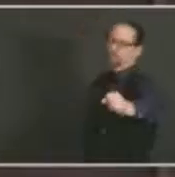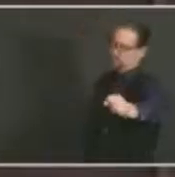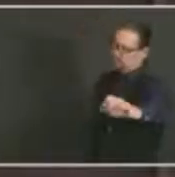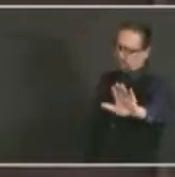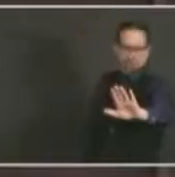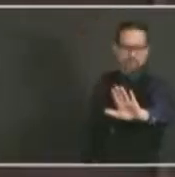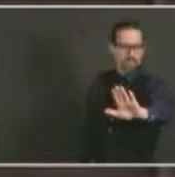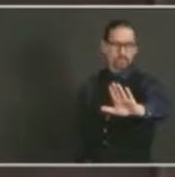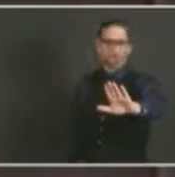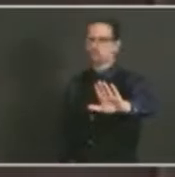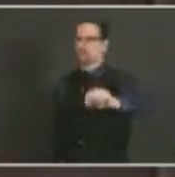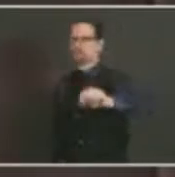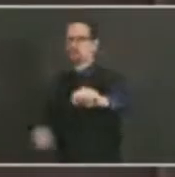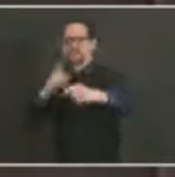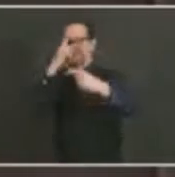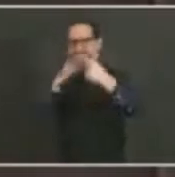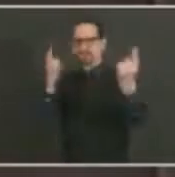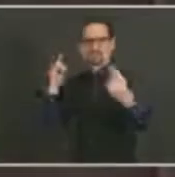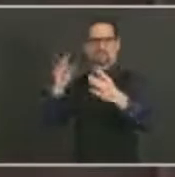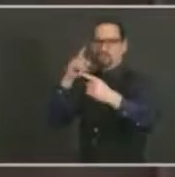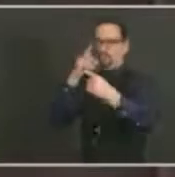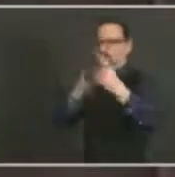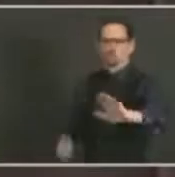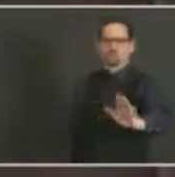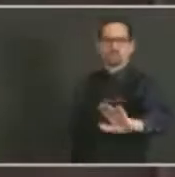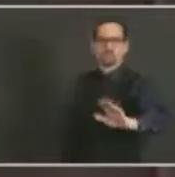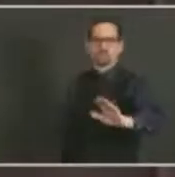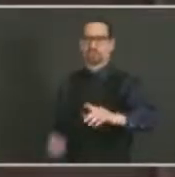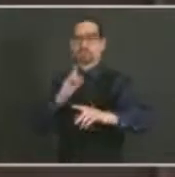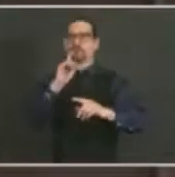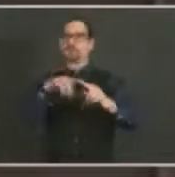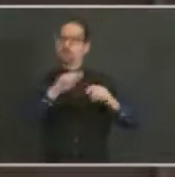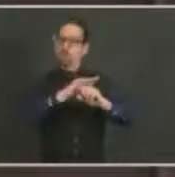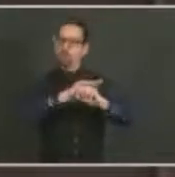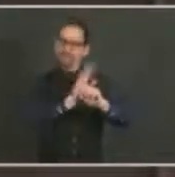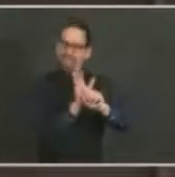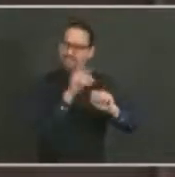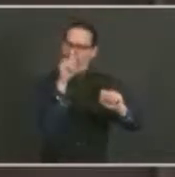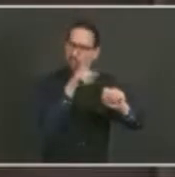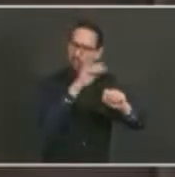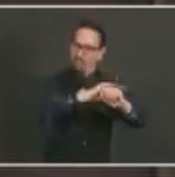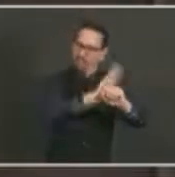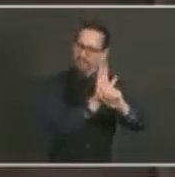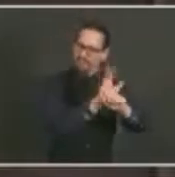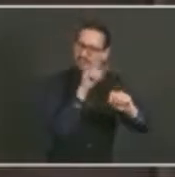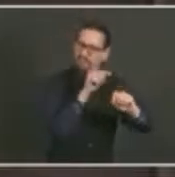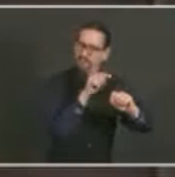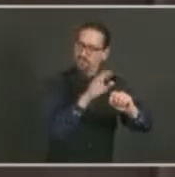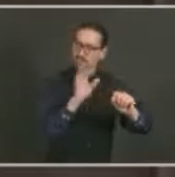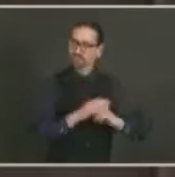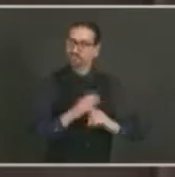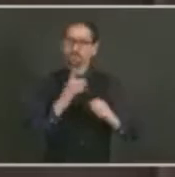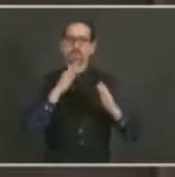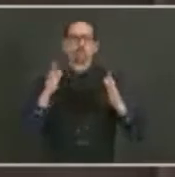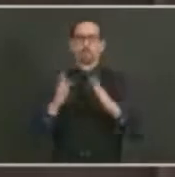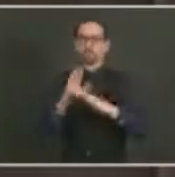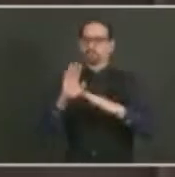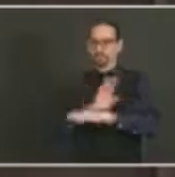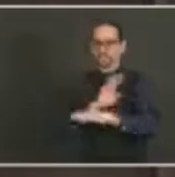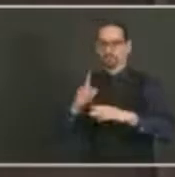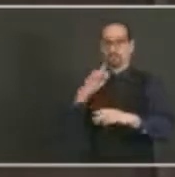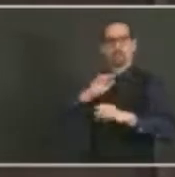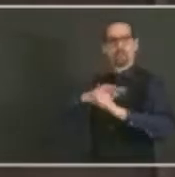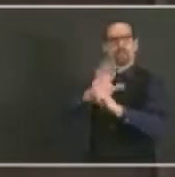on this for a long time. The two separate issues, and the small businesses are absolutely a priority in